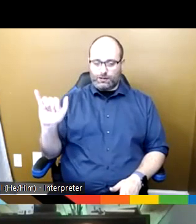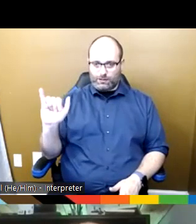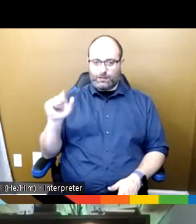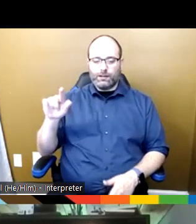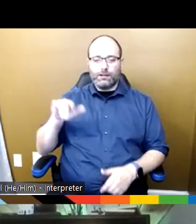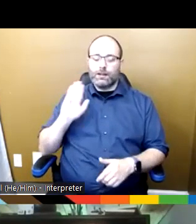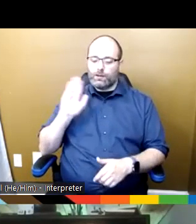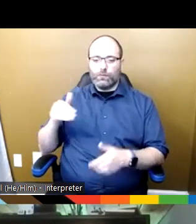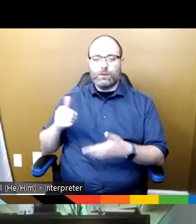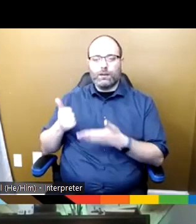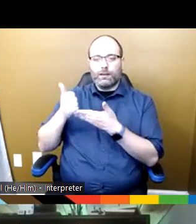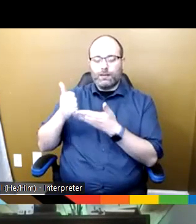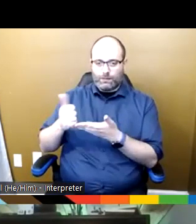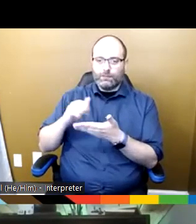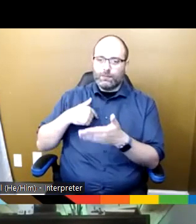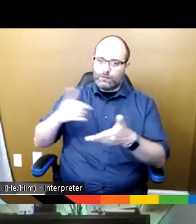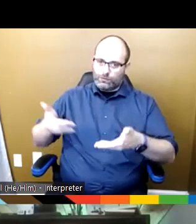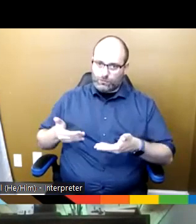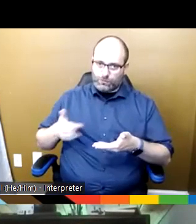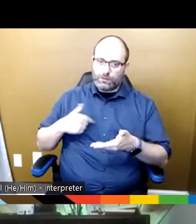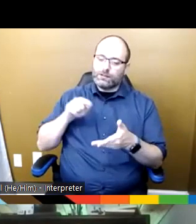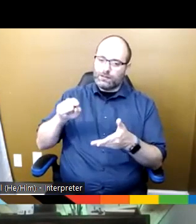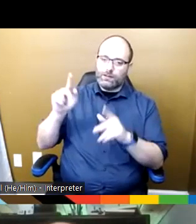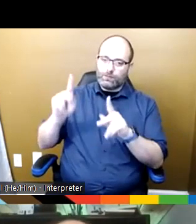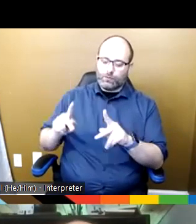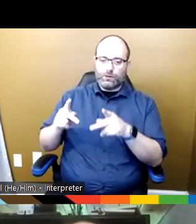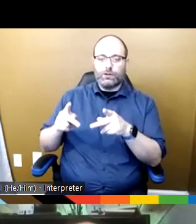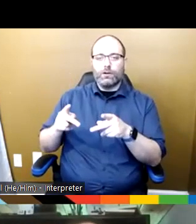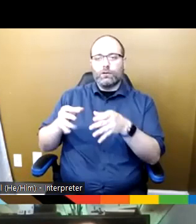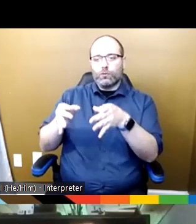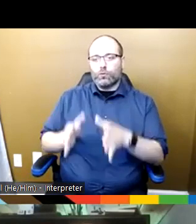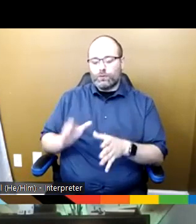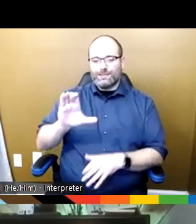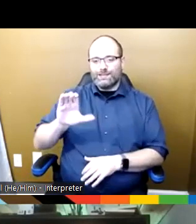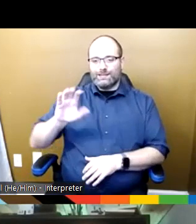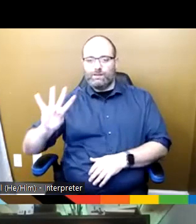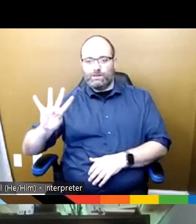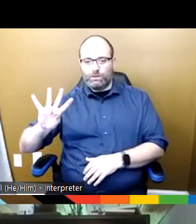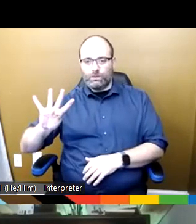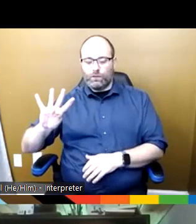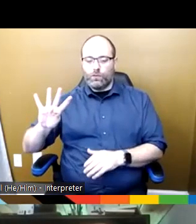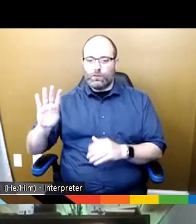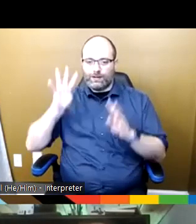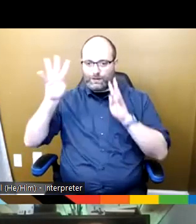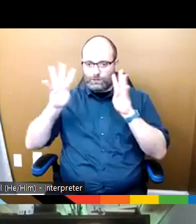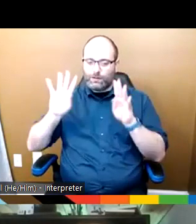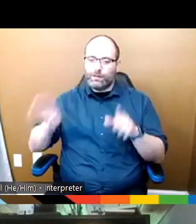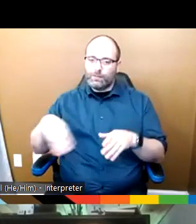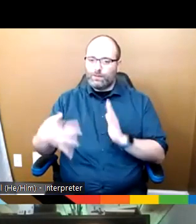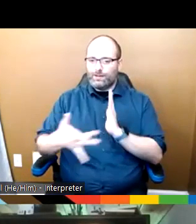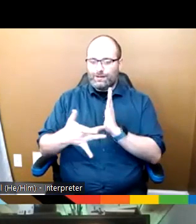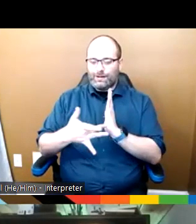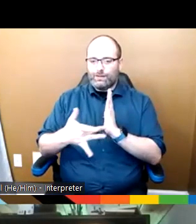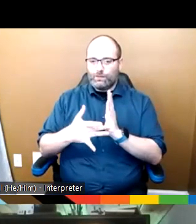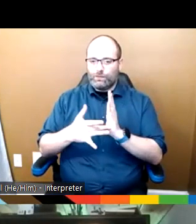you. Lee is the Operations and Technical Assistant Coordinator at C4 Innovations and provides technical support for C4